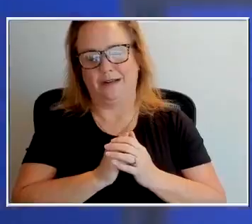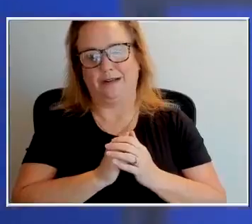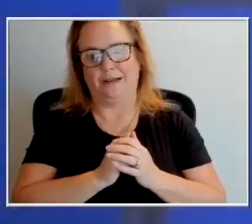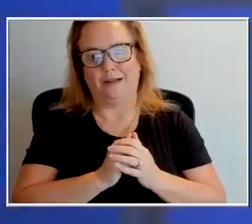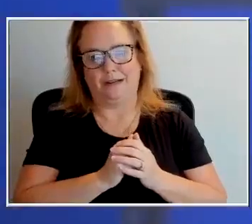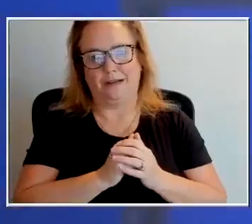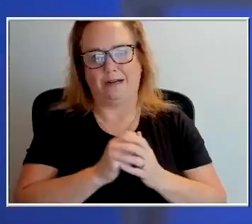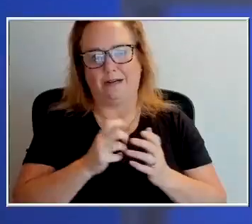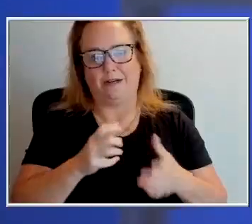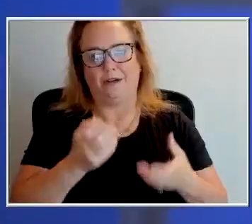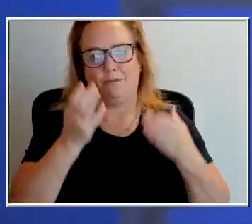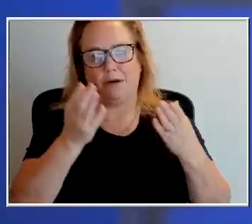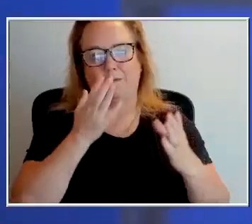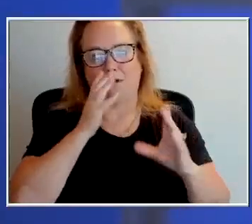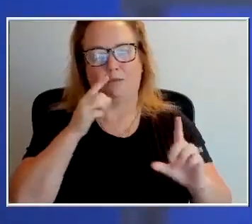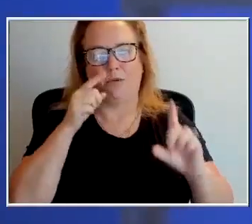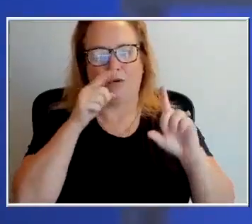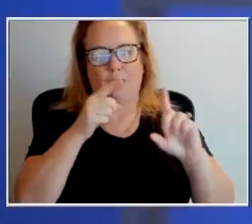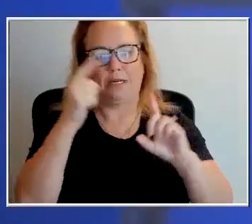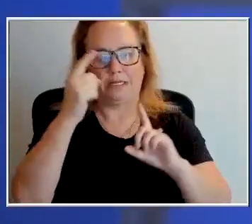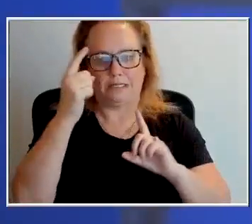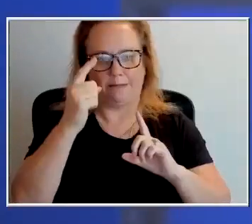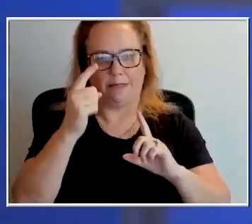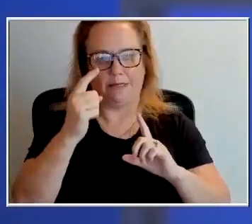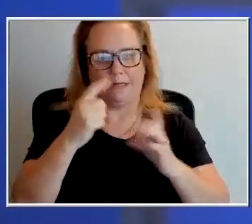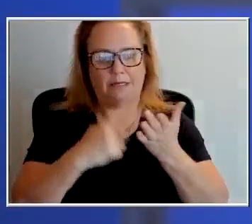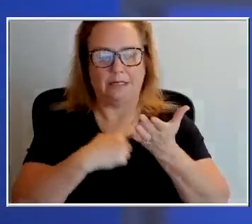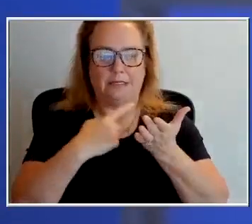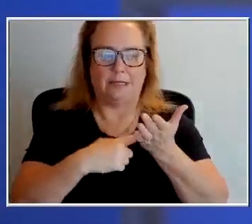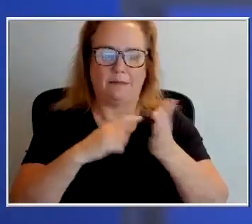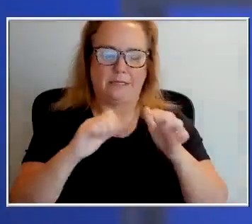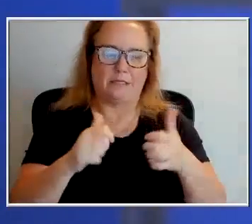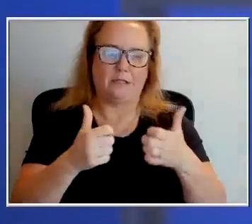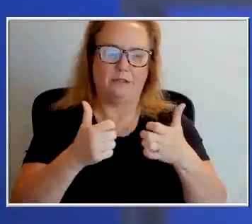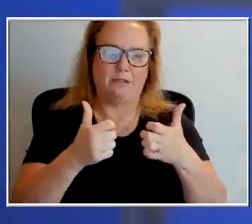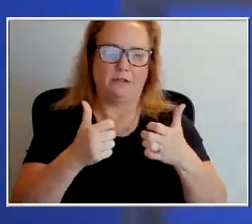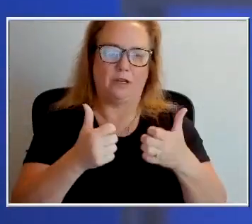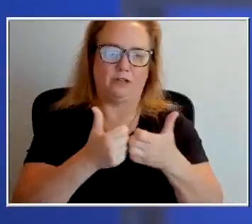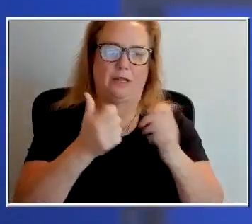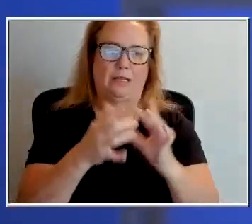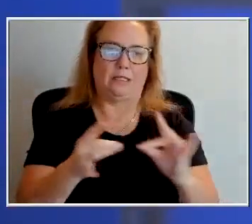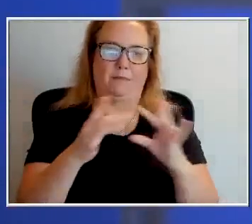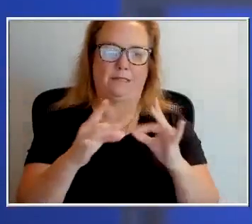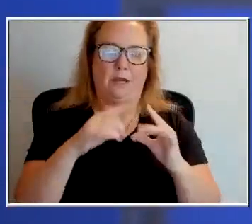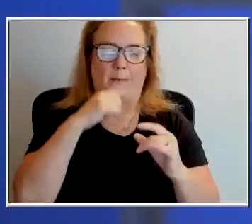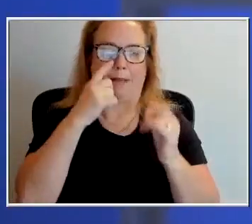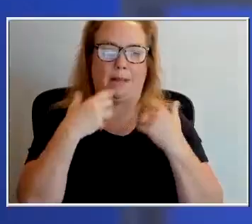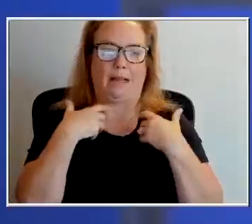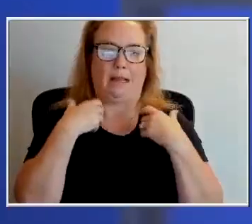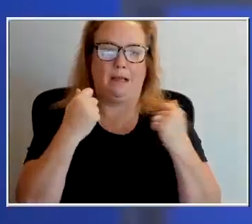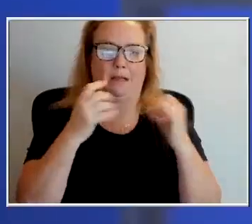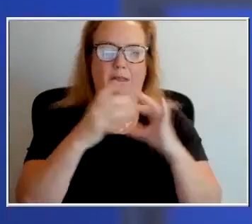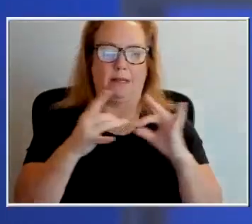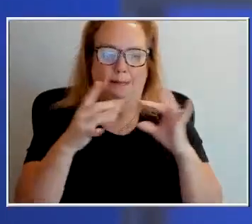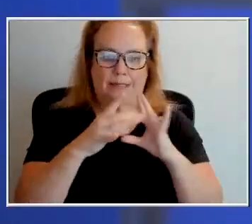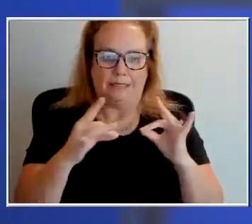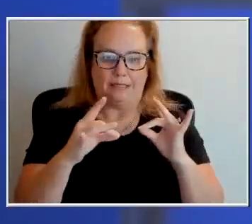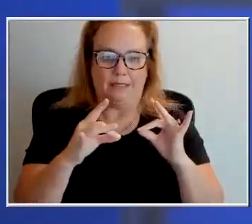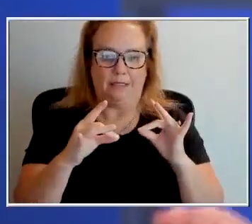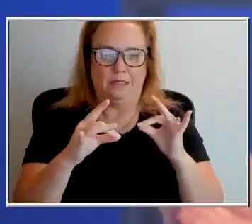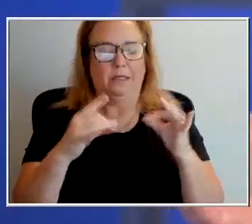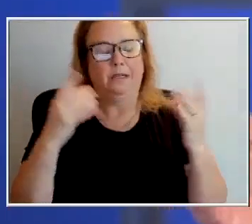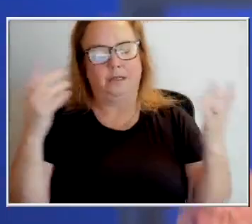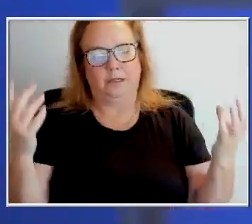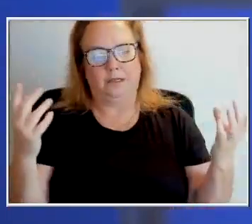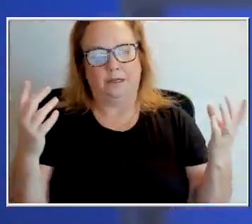bring up a really great point, and something that is sometimes a challenging message, public health message, is that there is